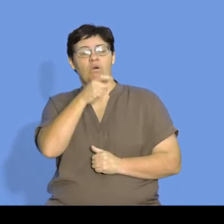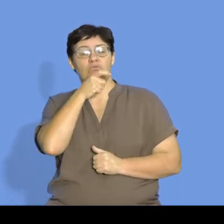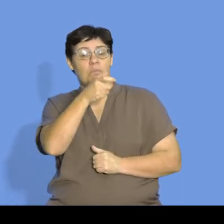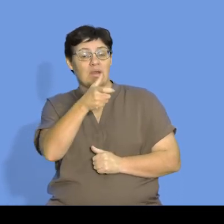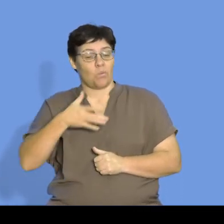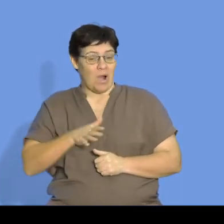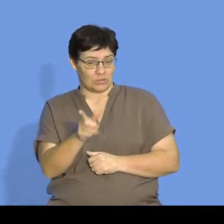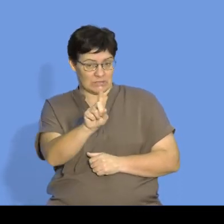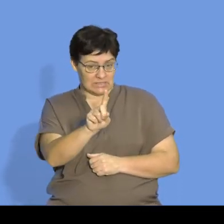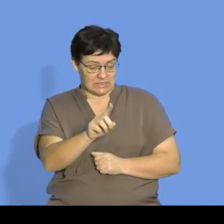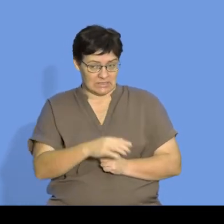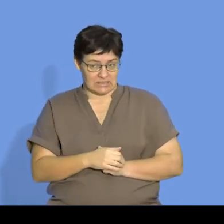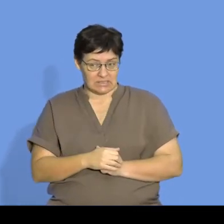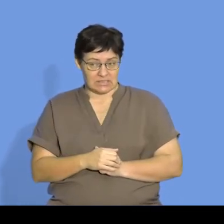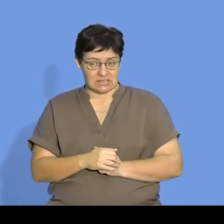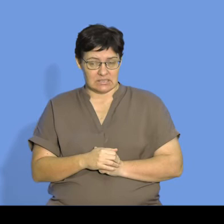the